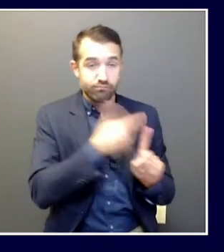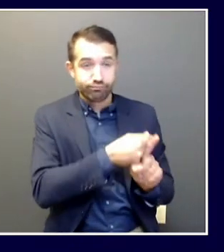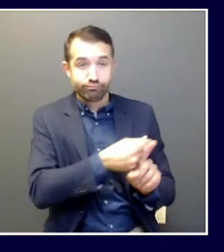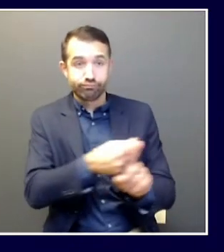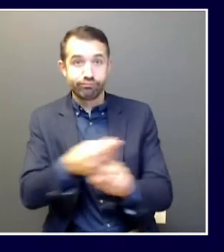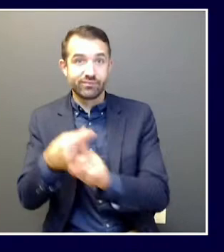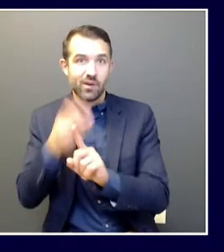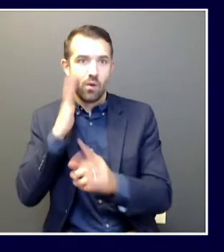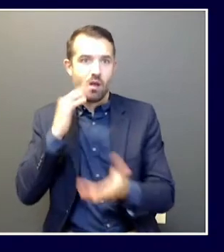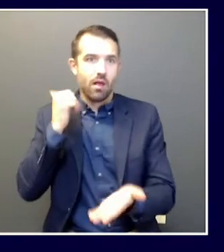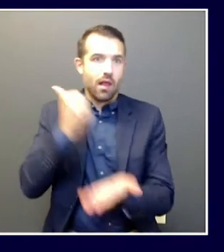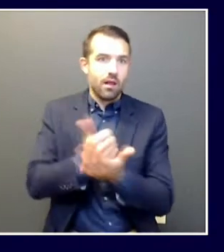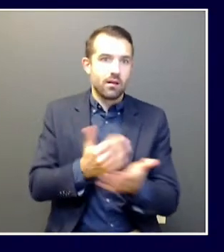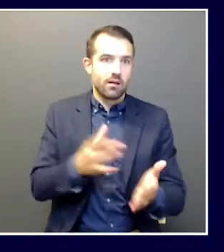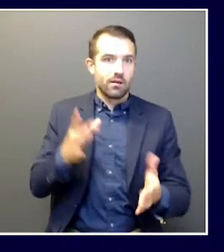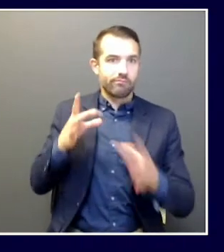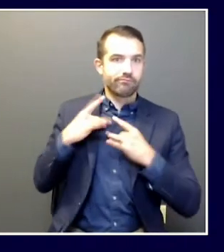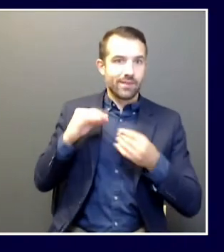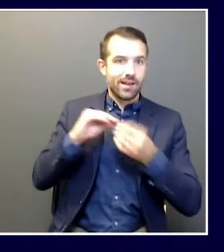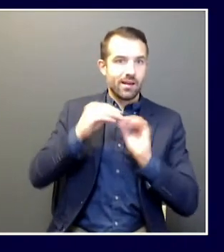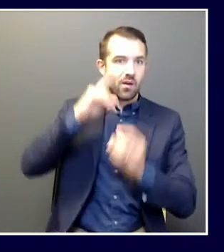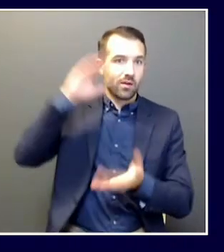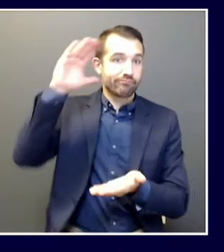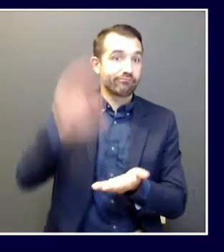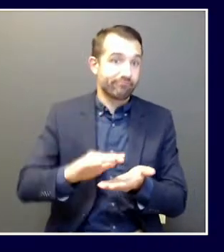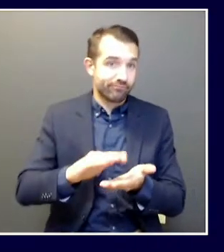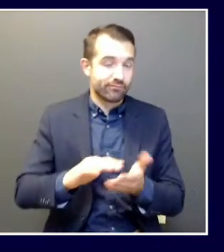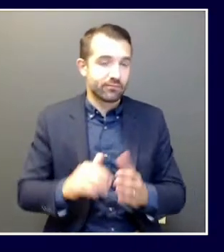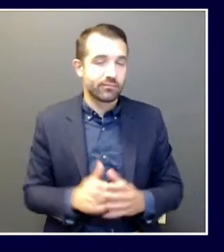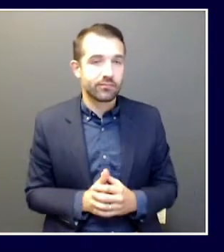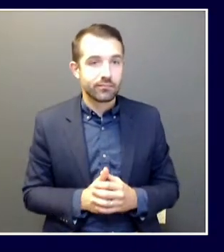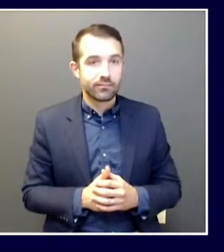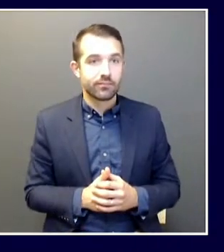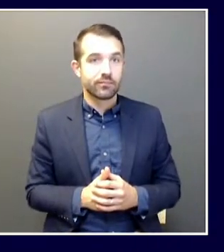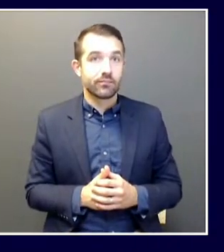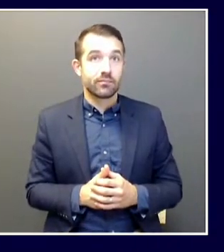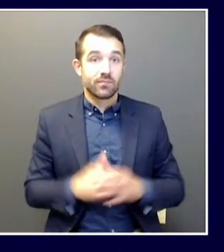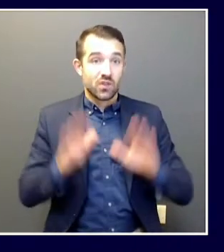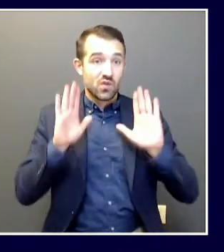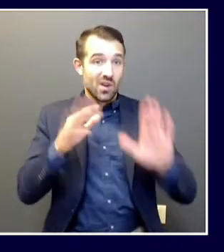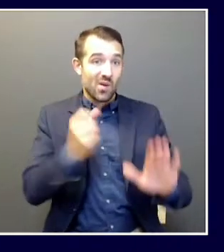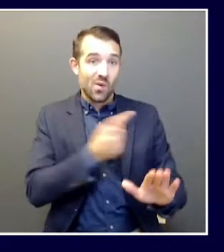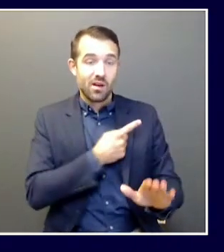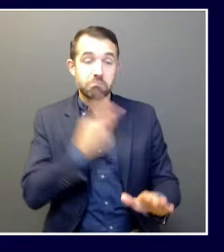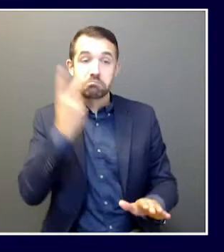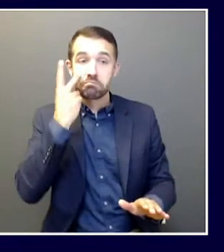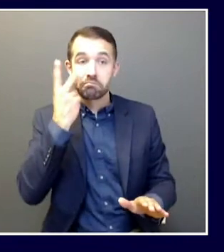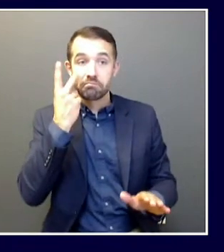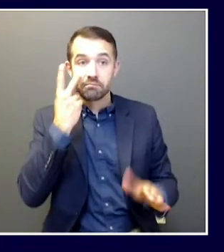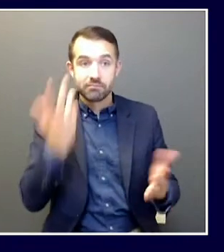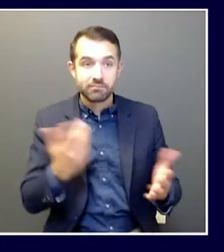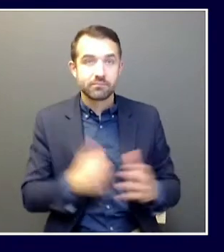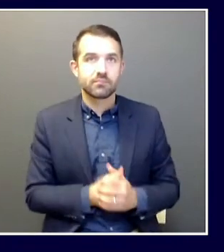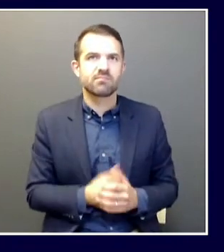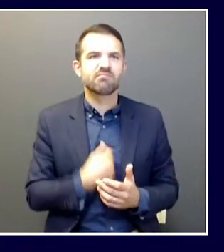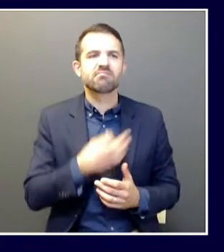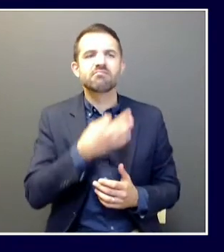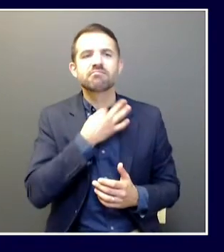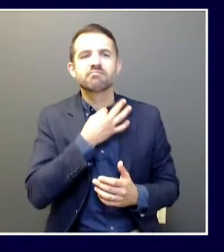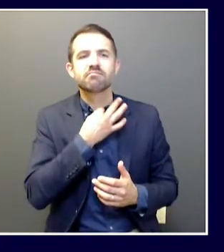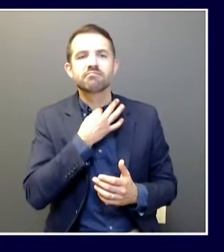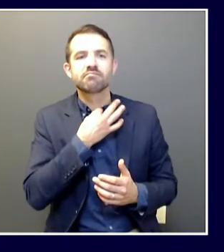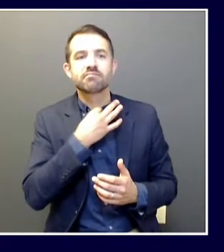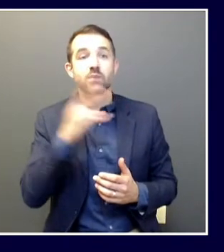much lower it will help us get, that's an open question. It's a great question, Allegra. I'm eager to hear the analysis from our